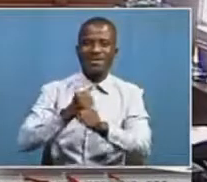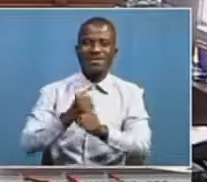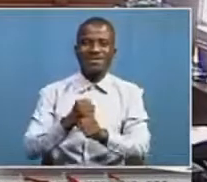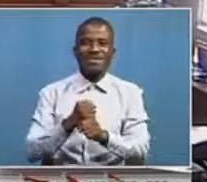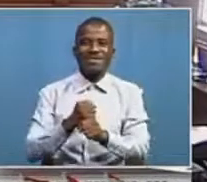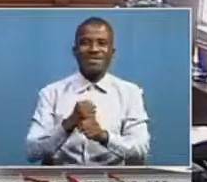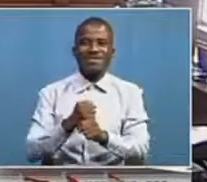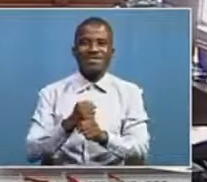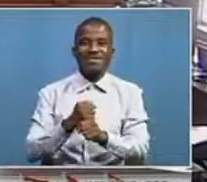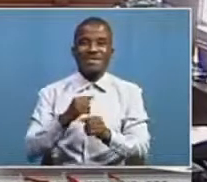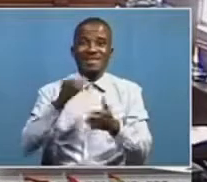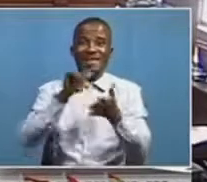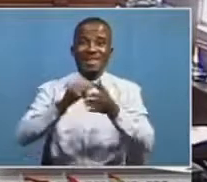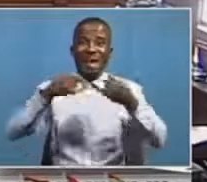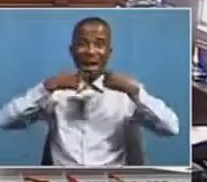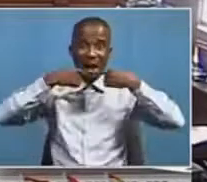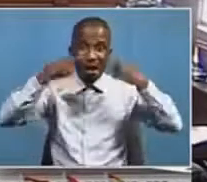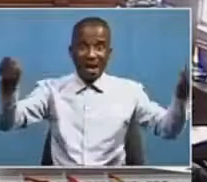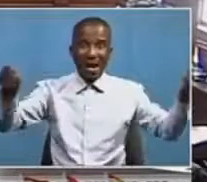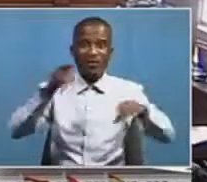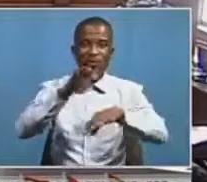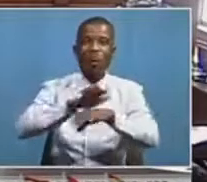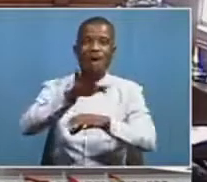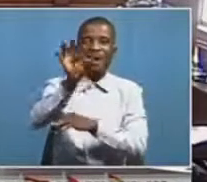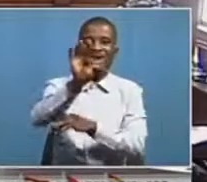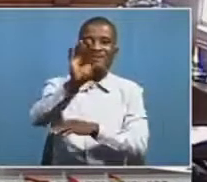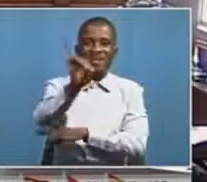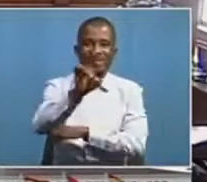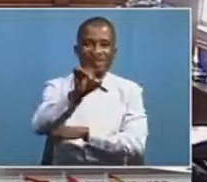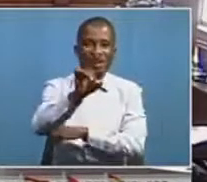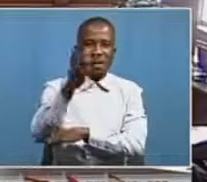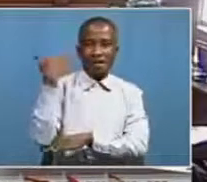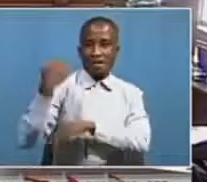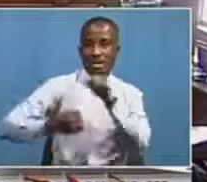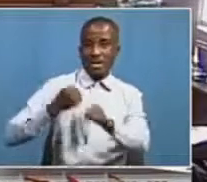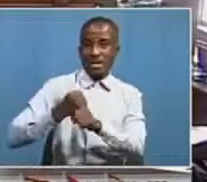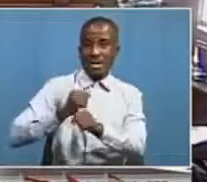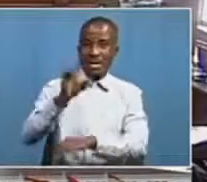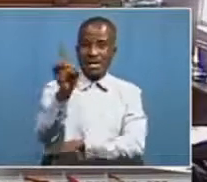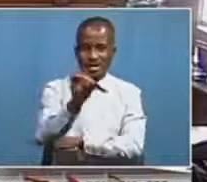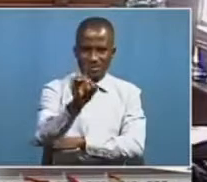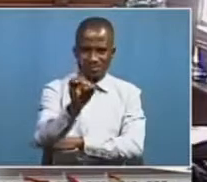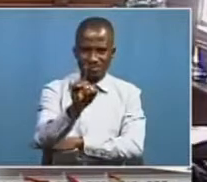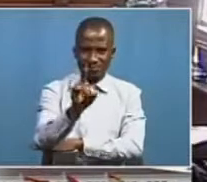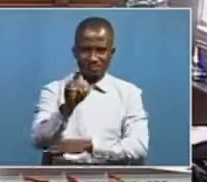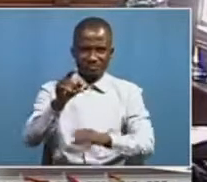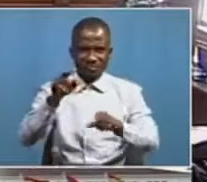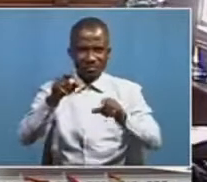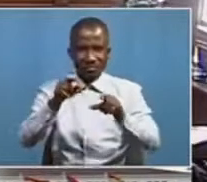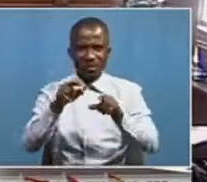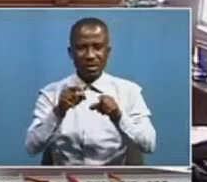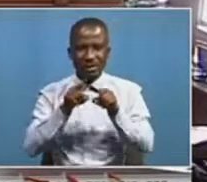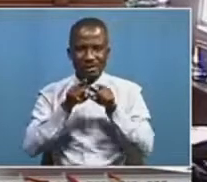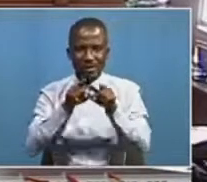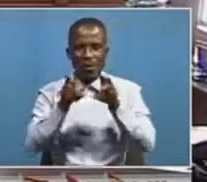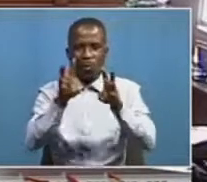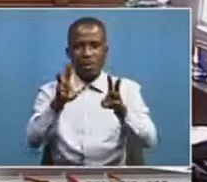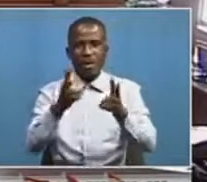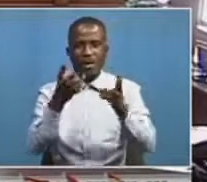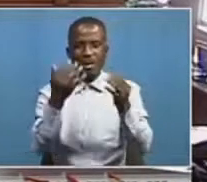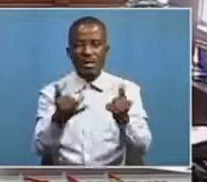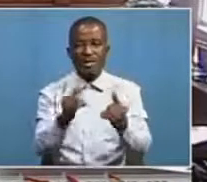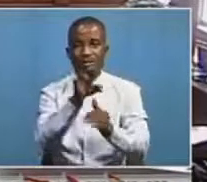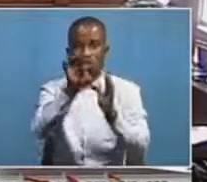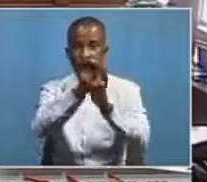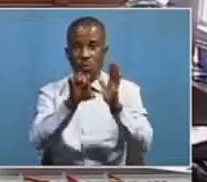This declaration was made on the 9th of December 2020. Subject to Article 63, Clause 9 of the